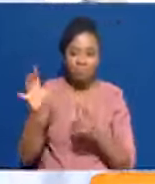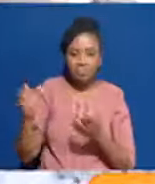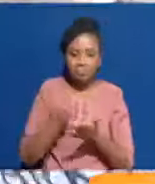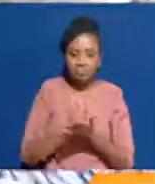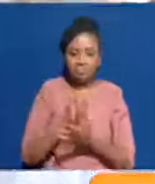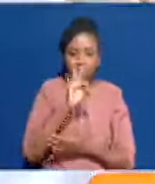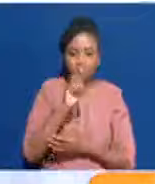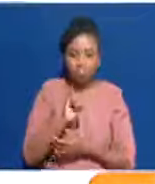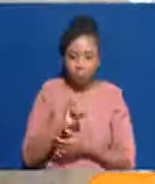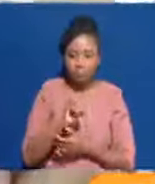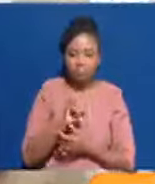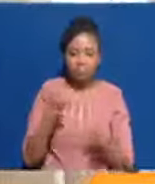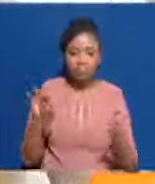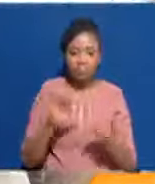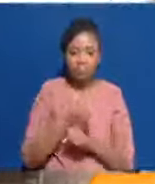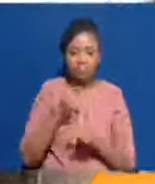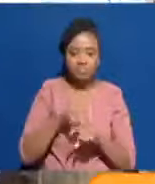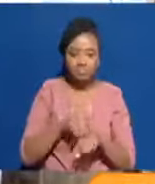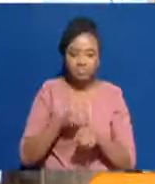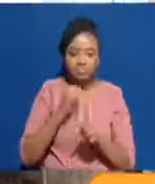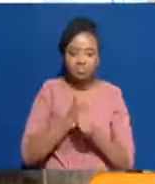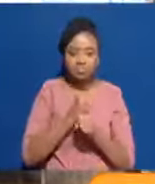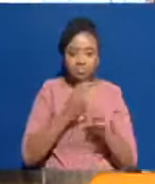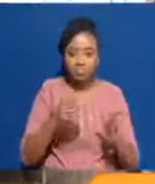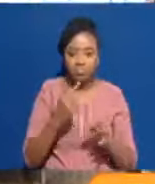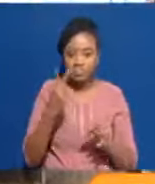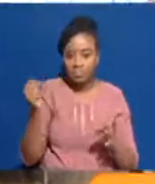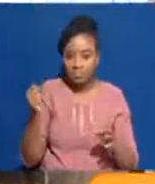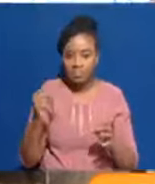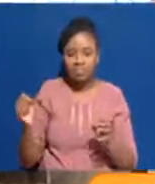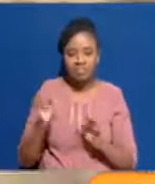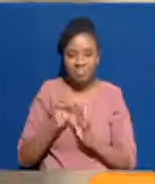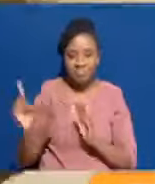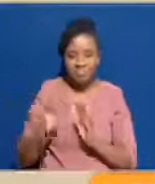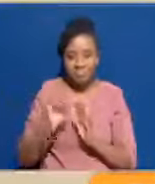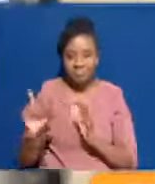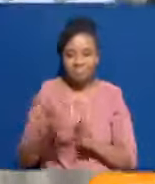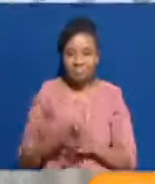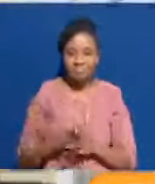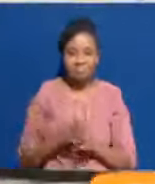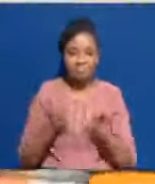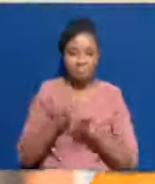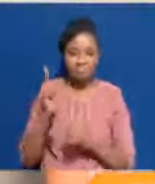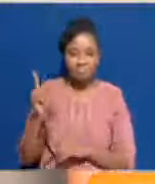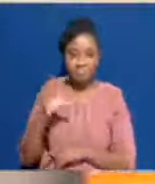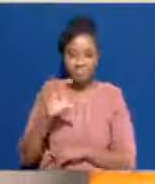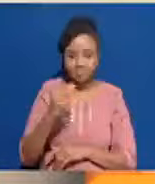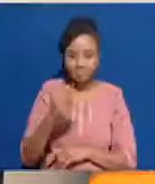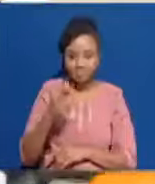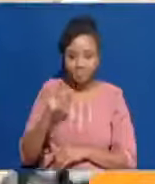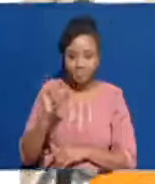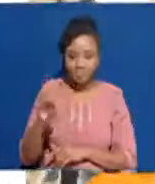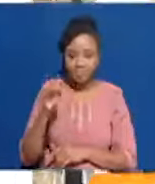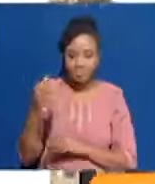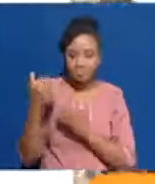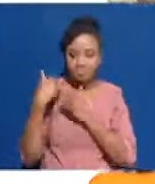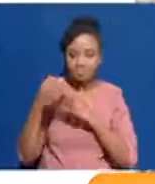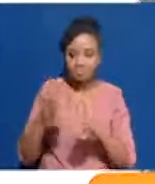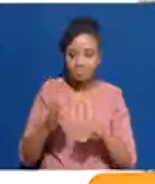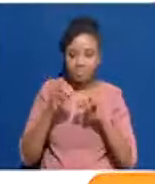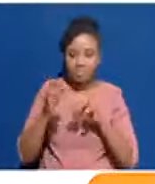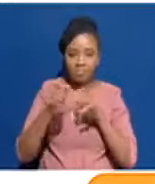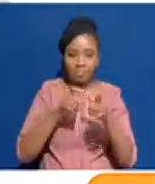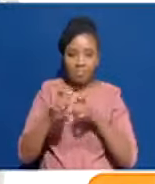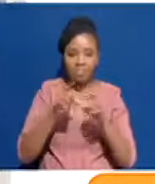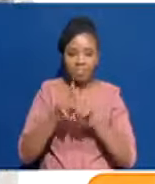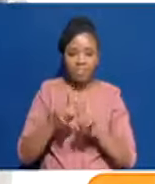30 full-time employees and 25 more on a part-time basis. Chris Thuku is in charge of quality control. Our fish